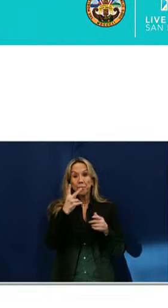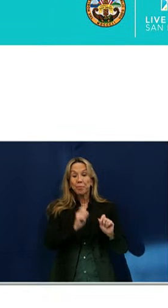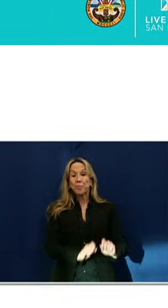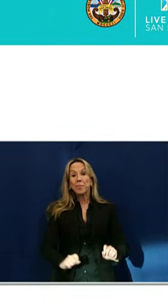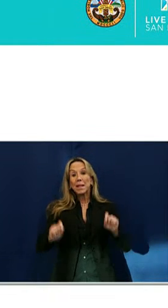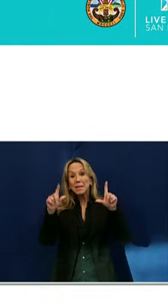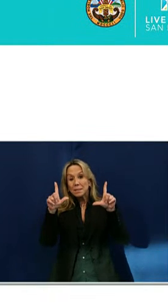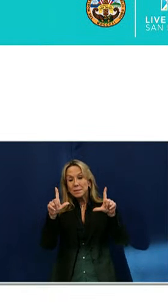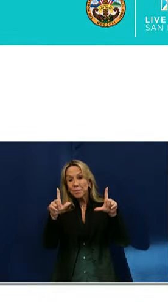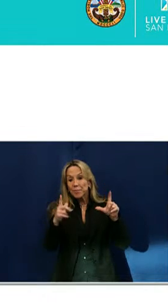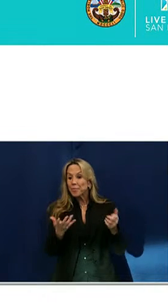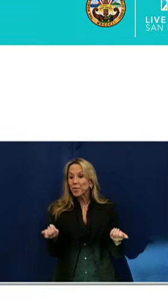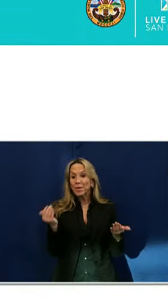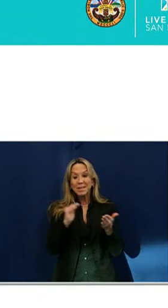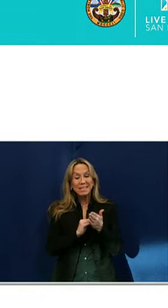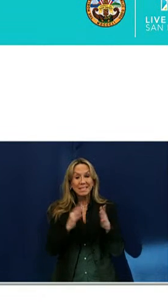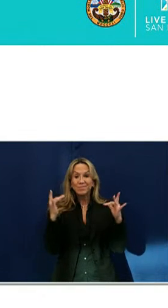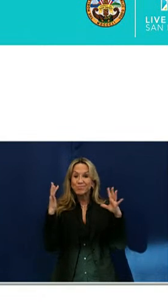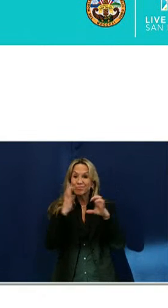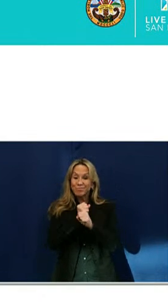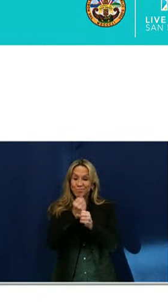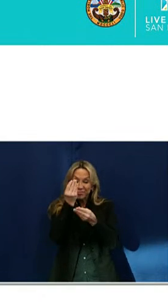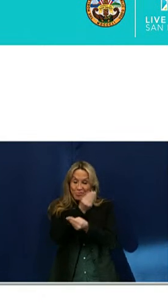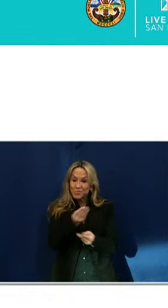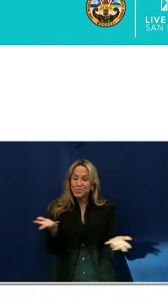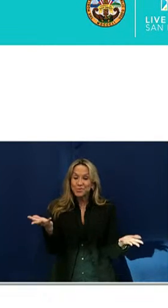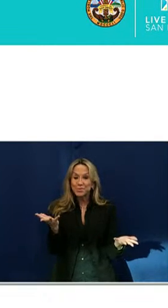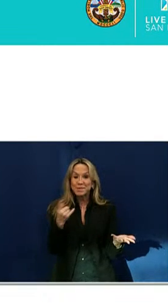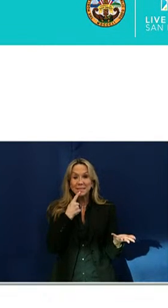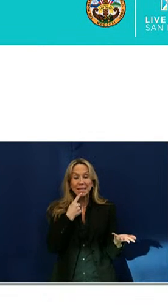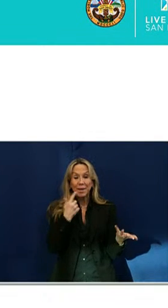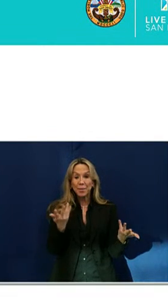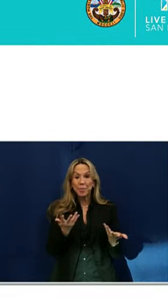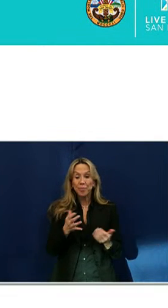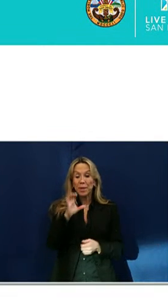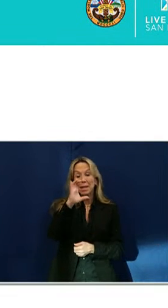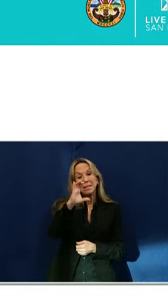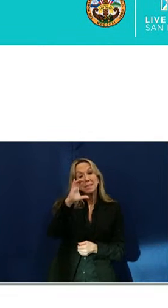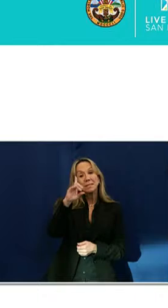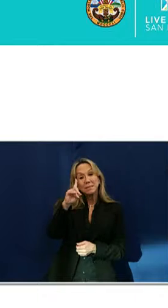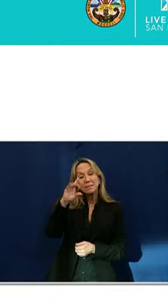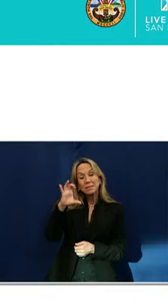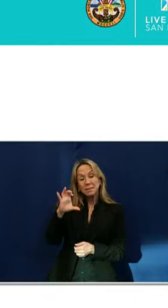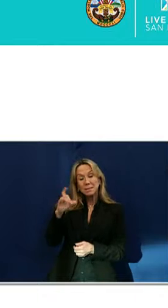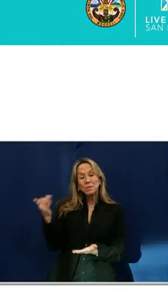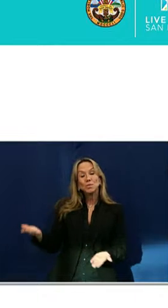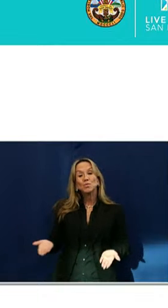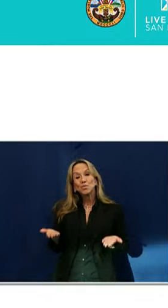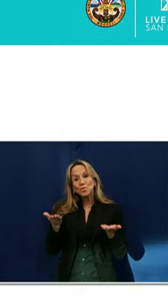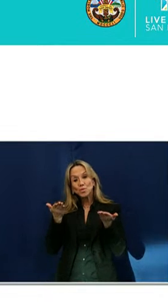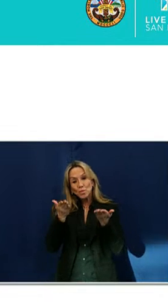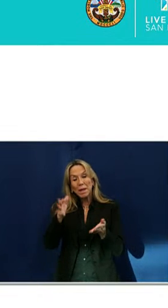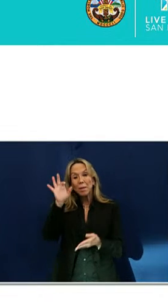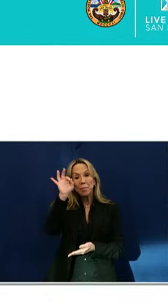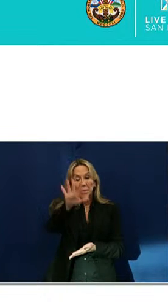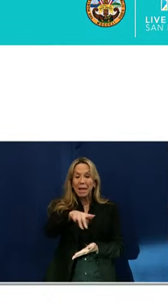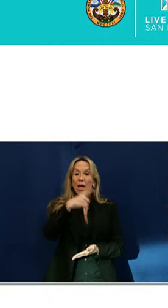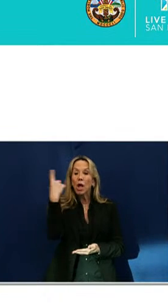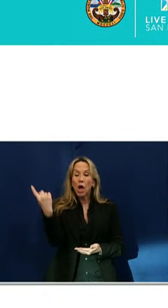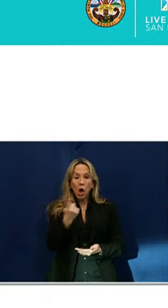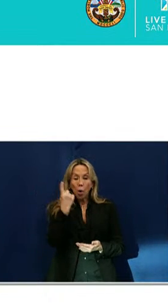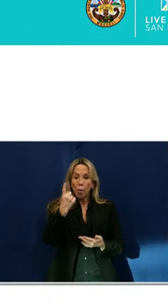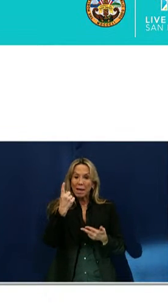I just want to close by sharing with people that CDC recommends that you always practice the